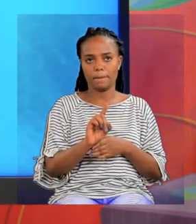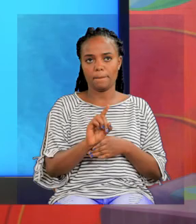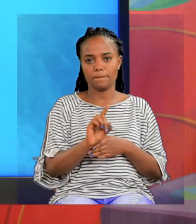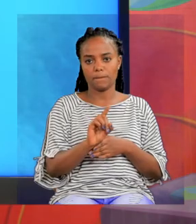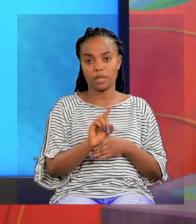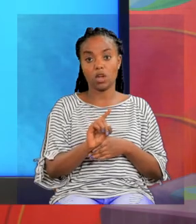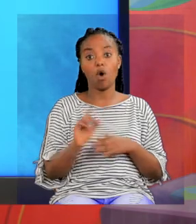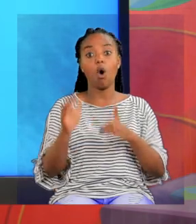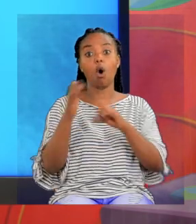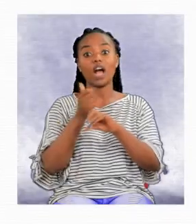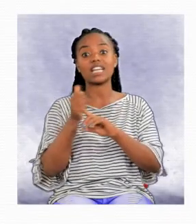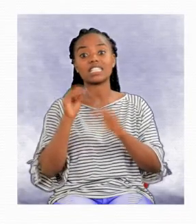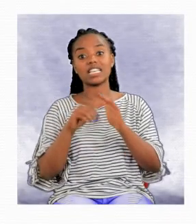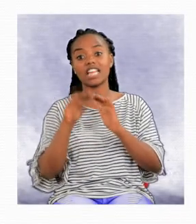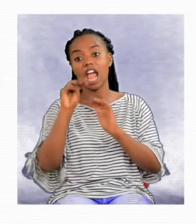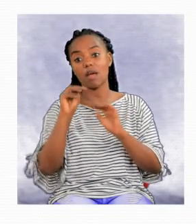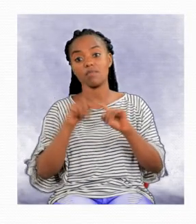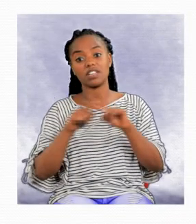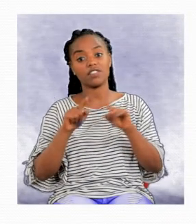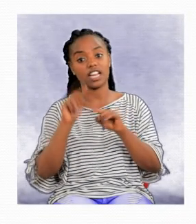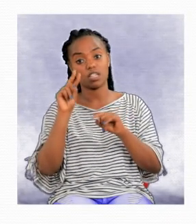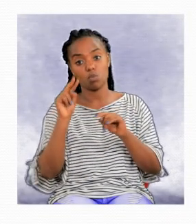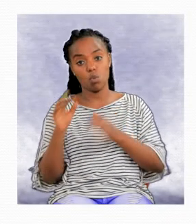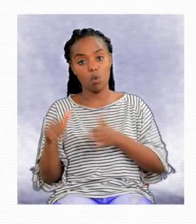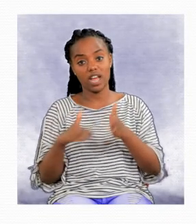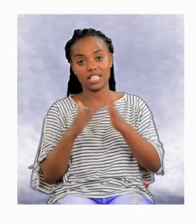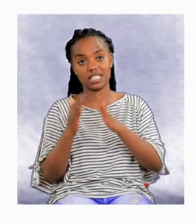that occurs in m different ways